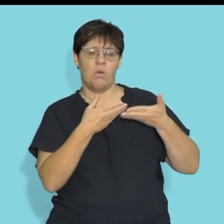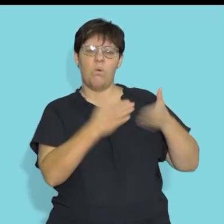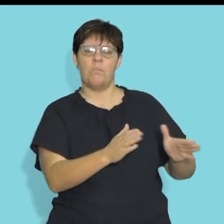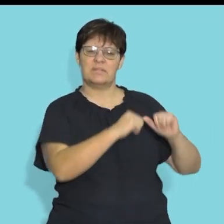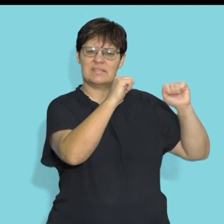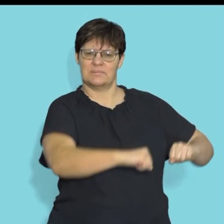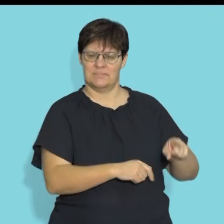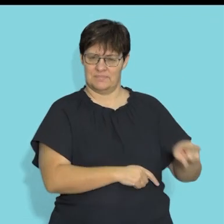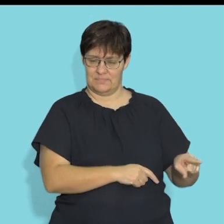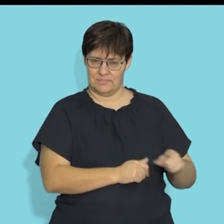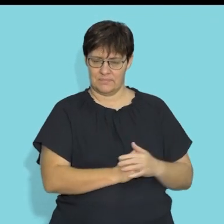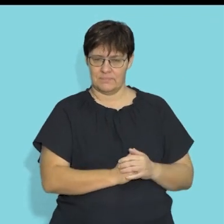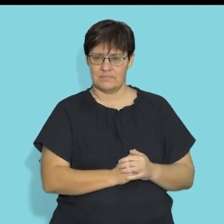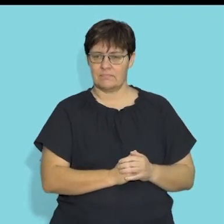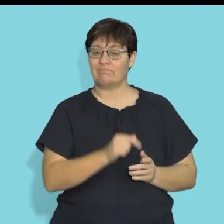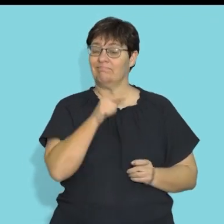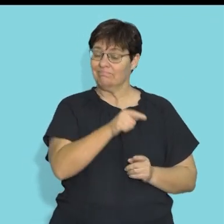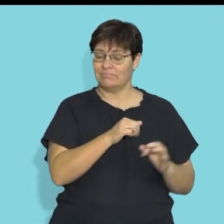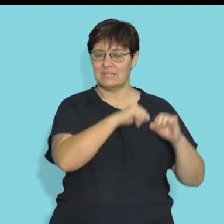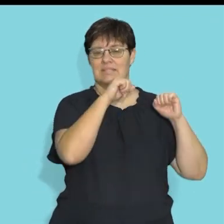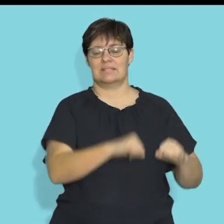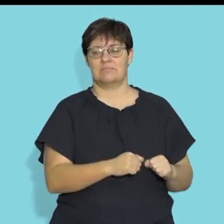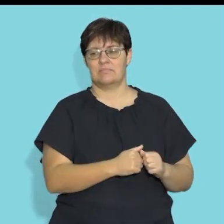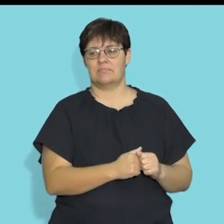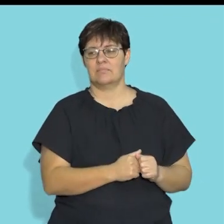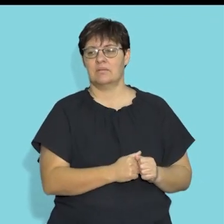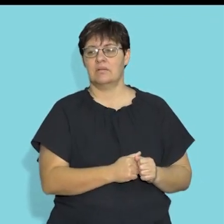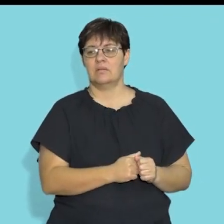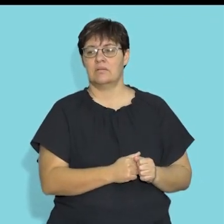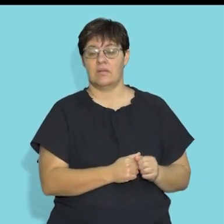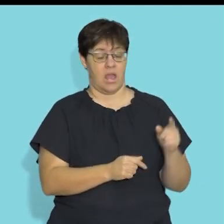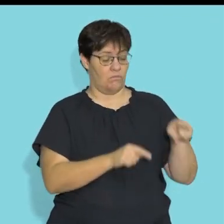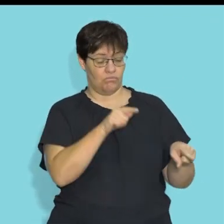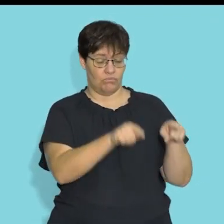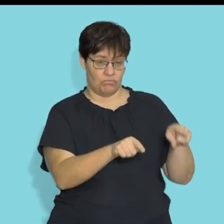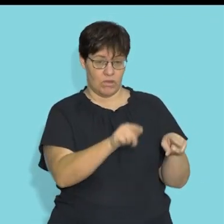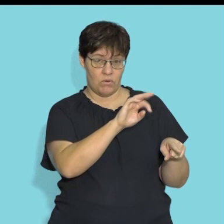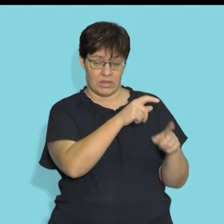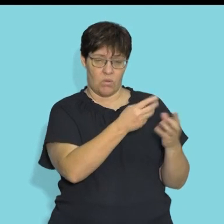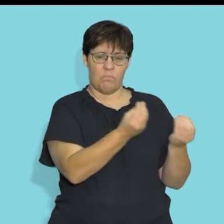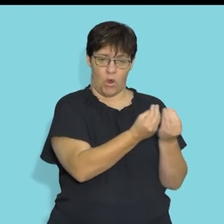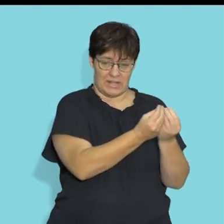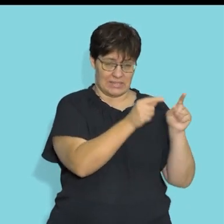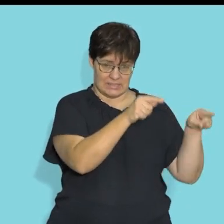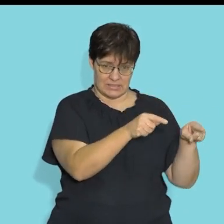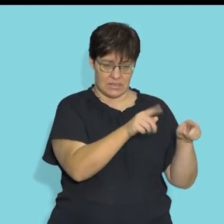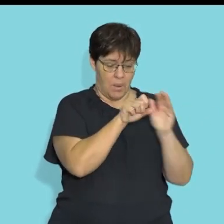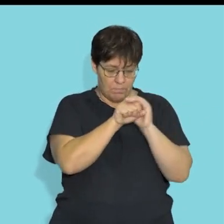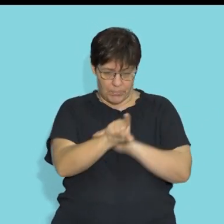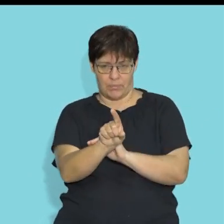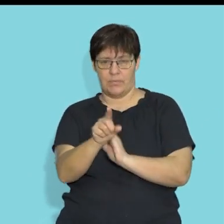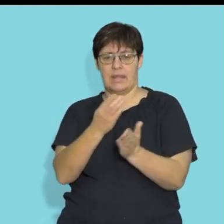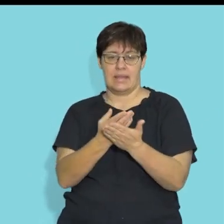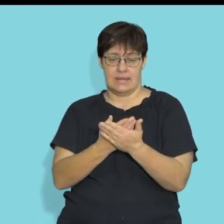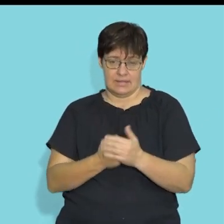Firstly, if you look at an open system, is a system where the reactants or the products can